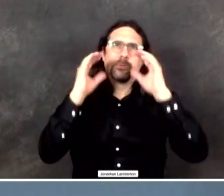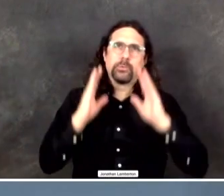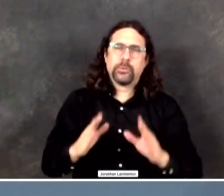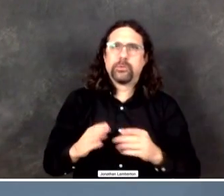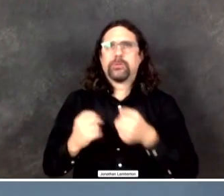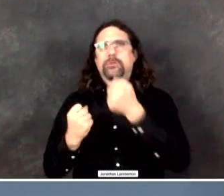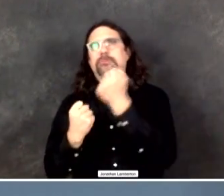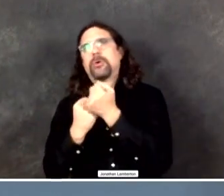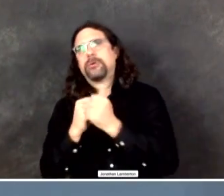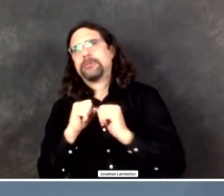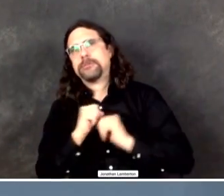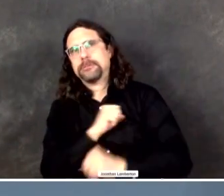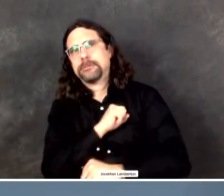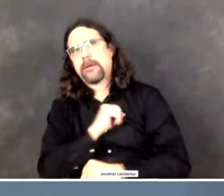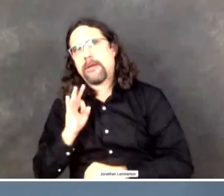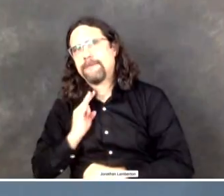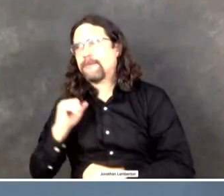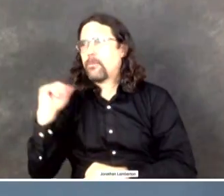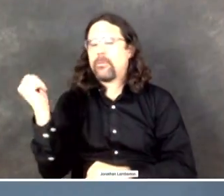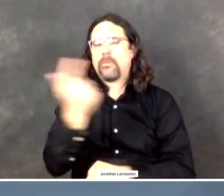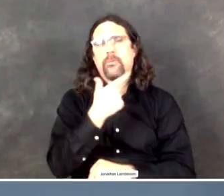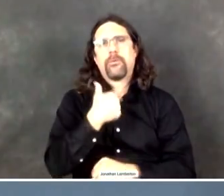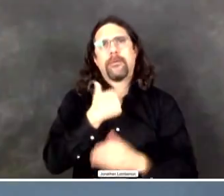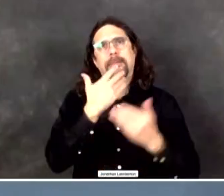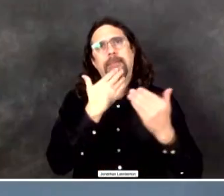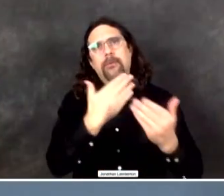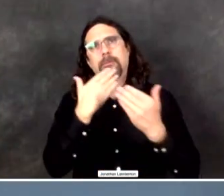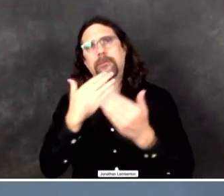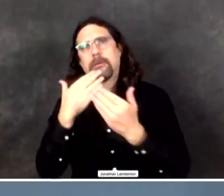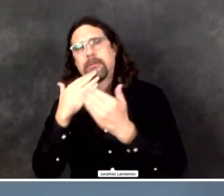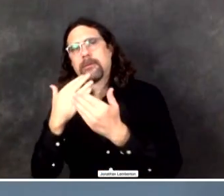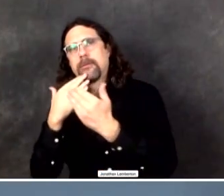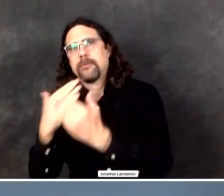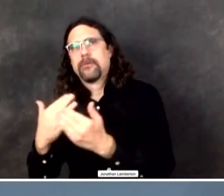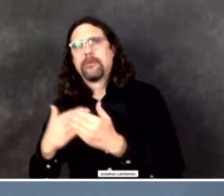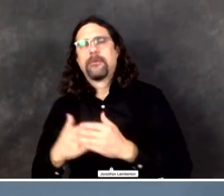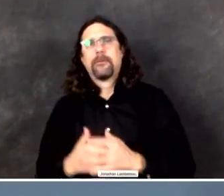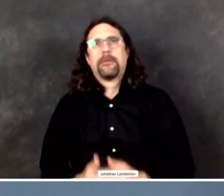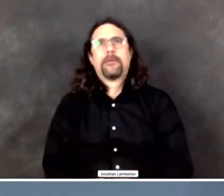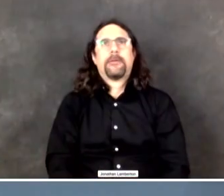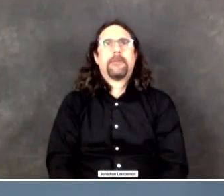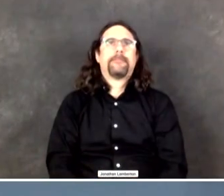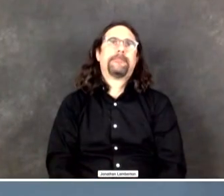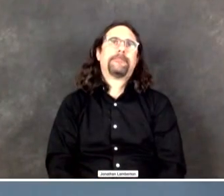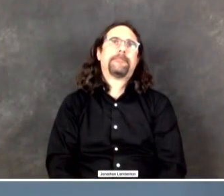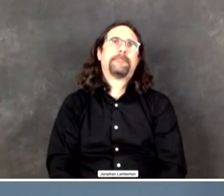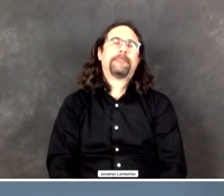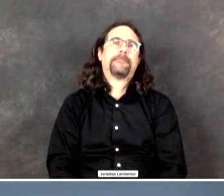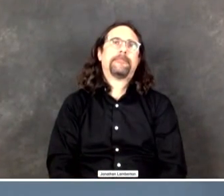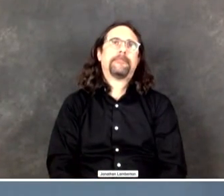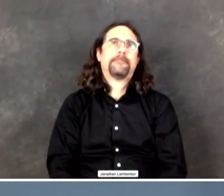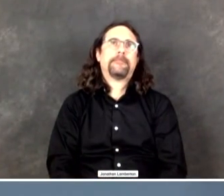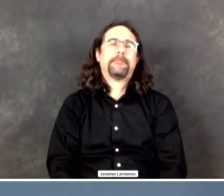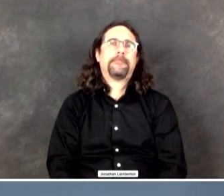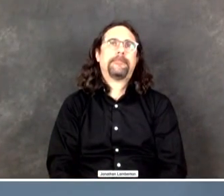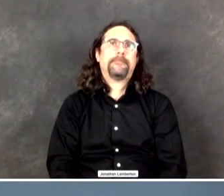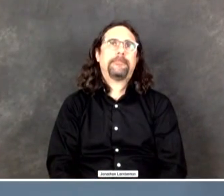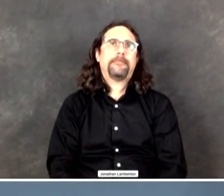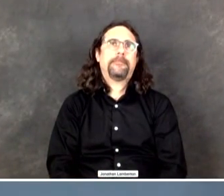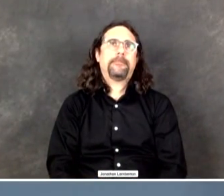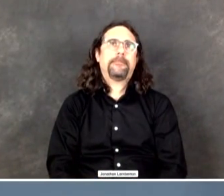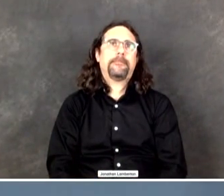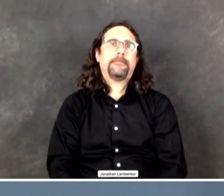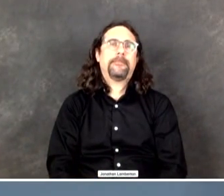online forums with families and parents, and the stories that they share with me are both inspiring but